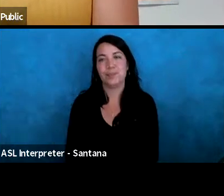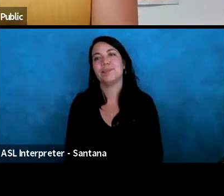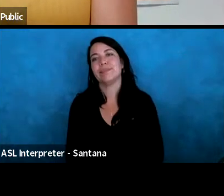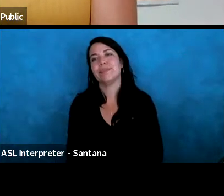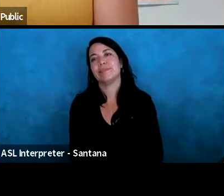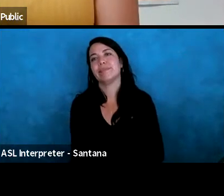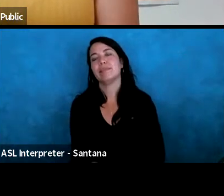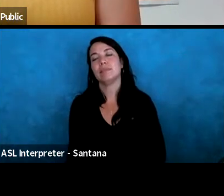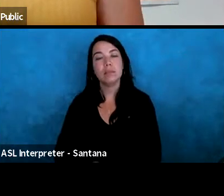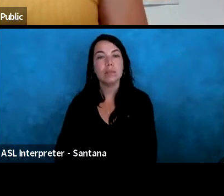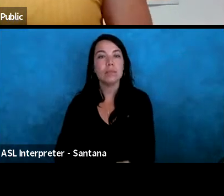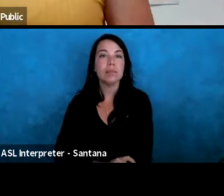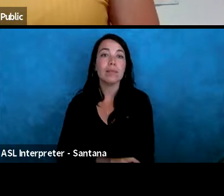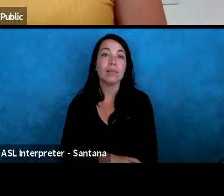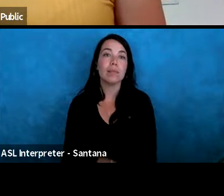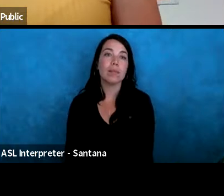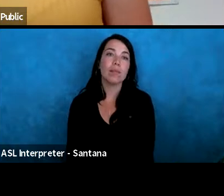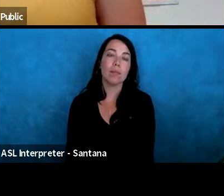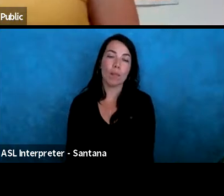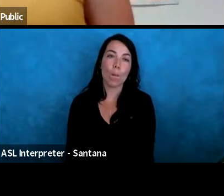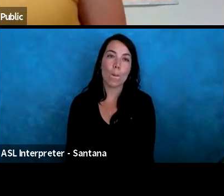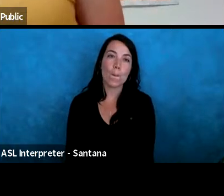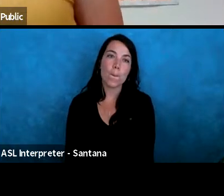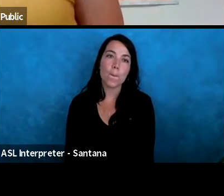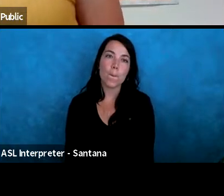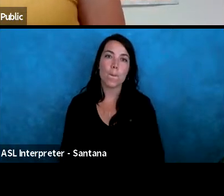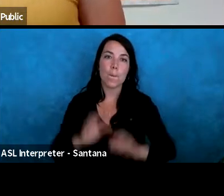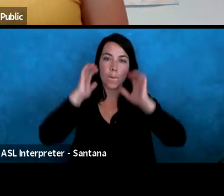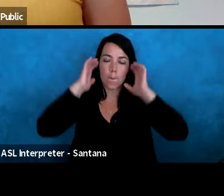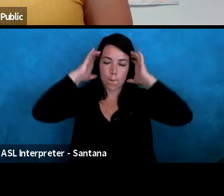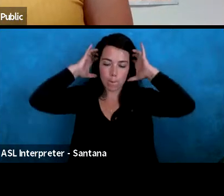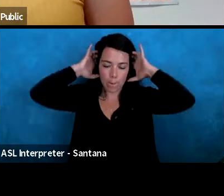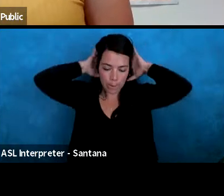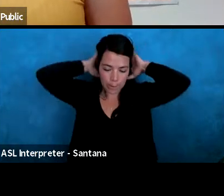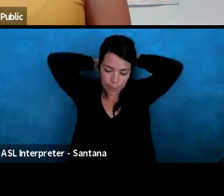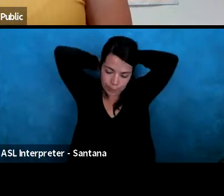Now, just for the record, on